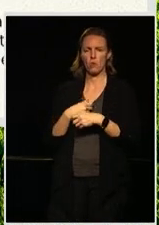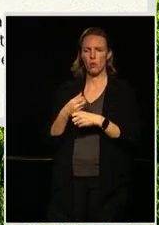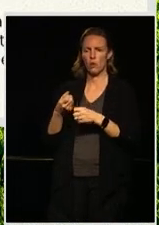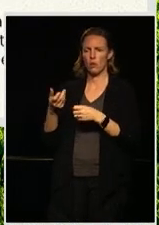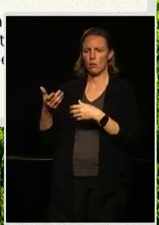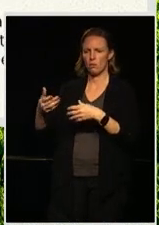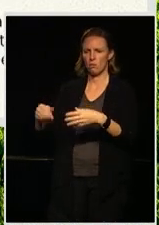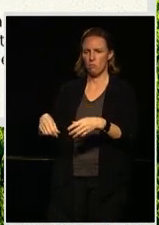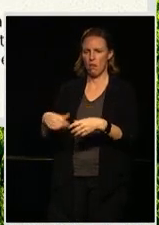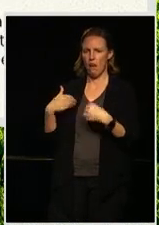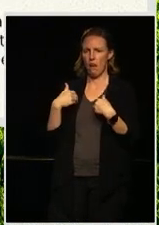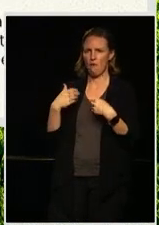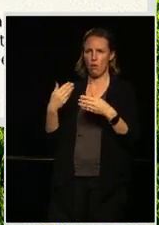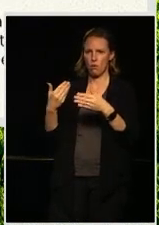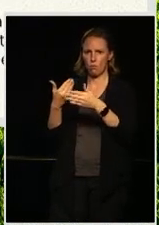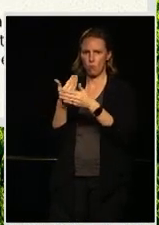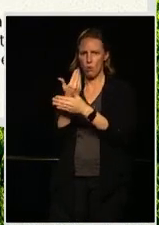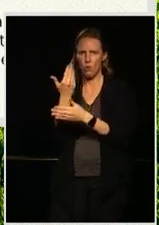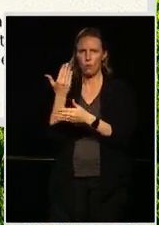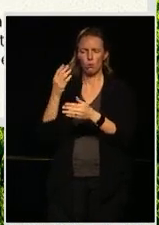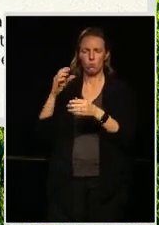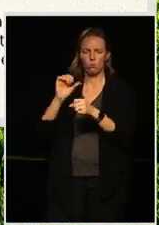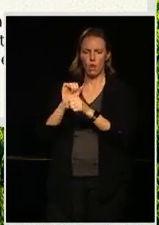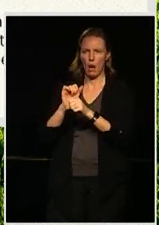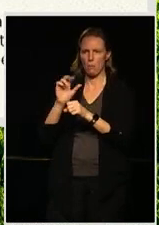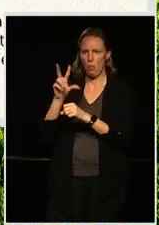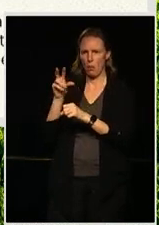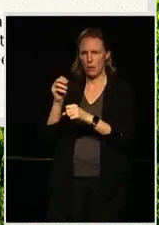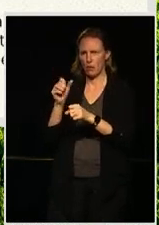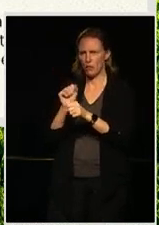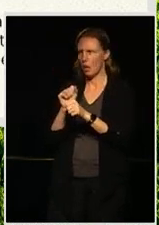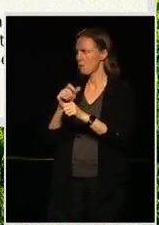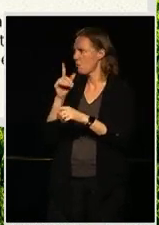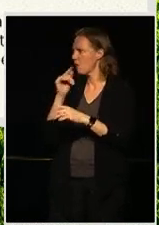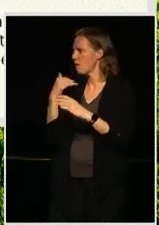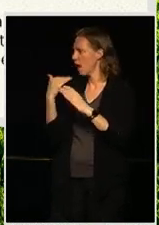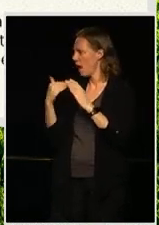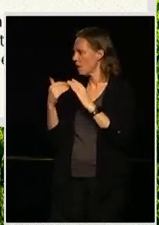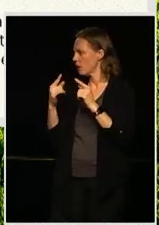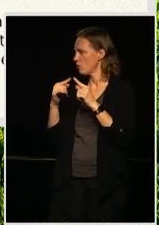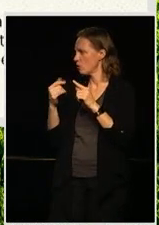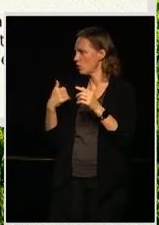indirect jobs with access to 25% of the livestock of the New York